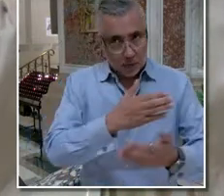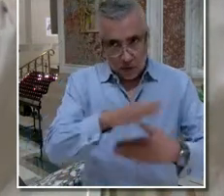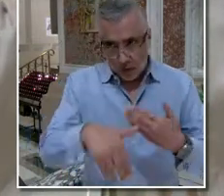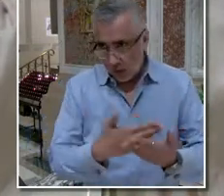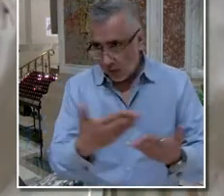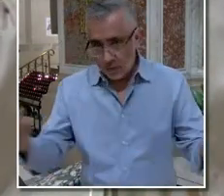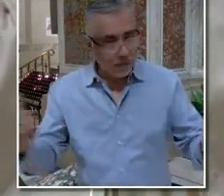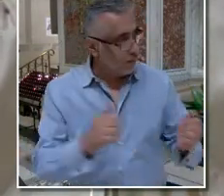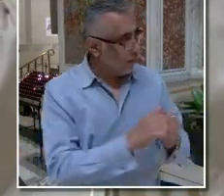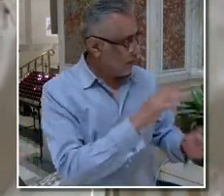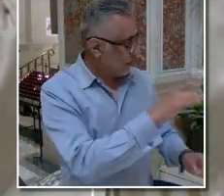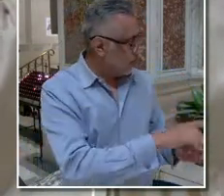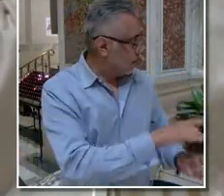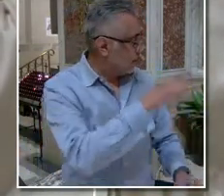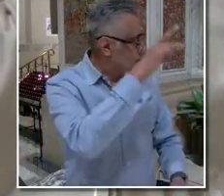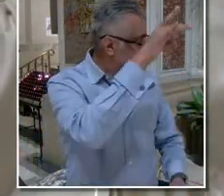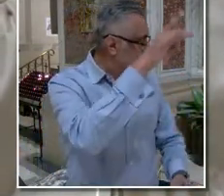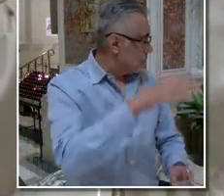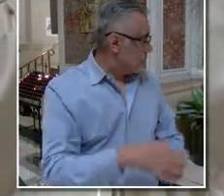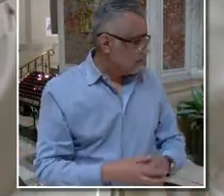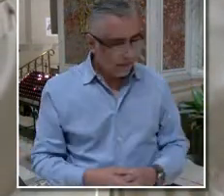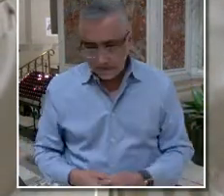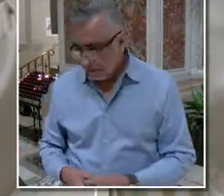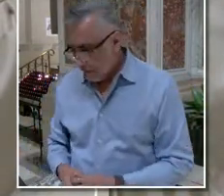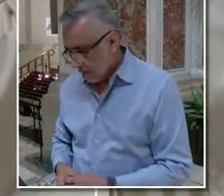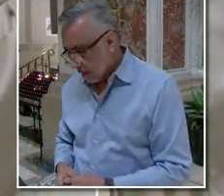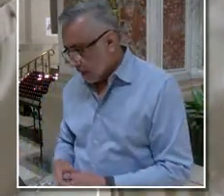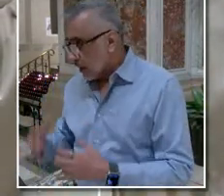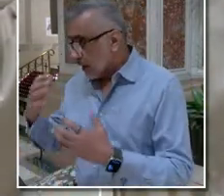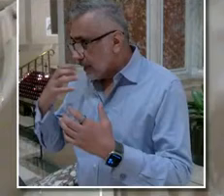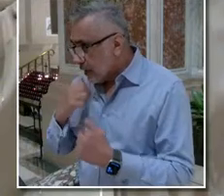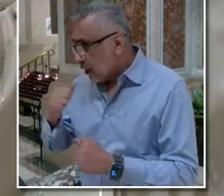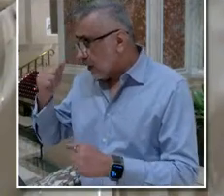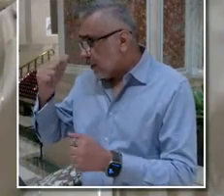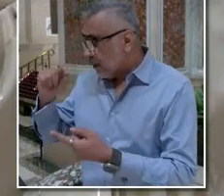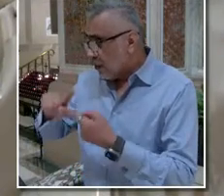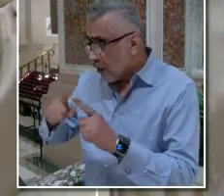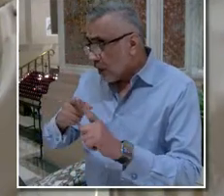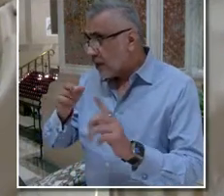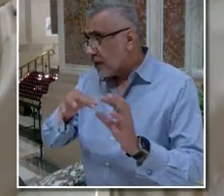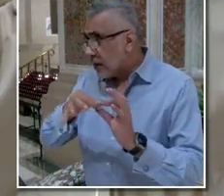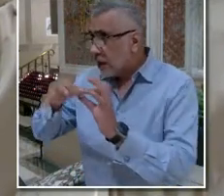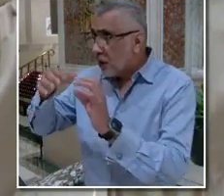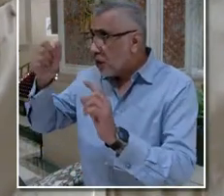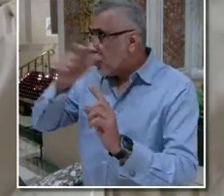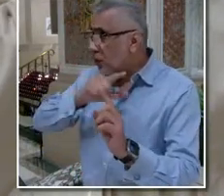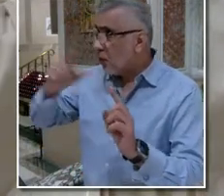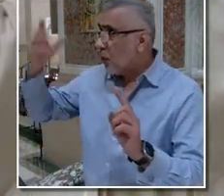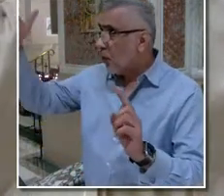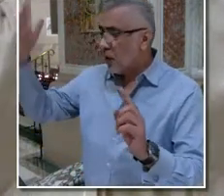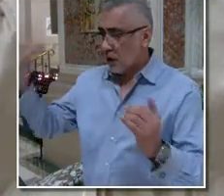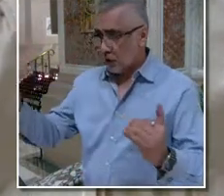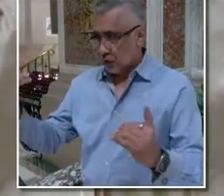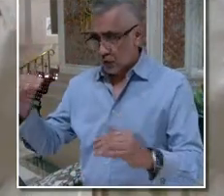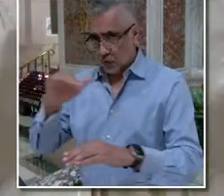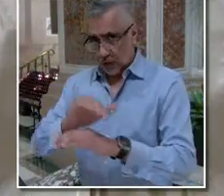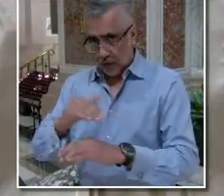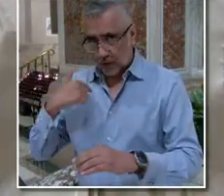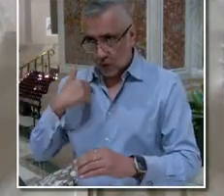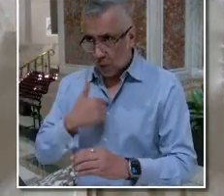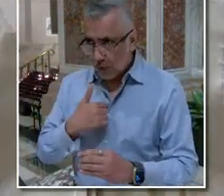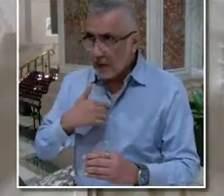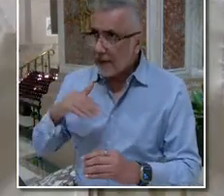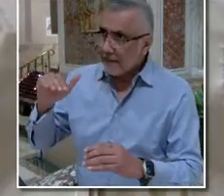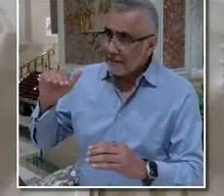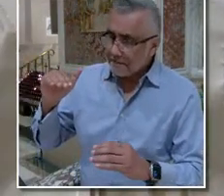ustedes. Y con tu espíritu. Dearest friends in the Lord, on this night as we call to